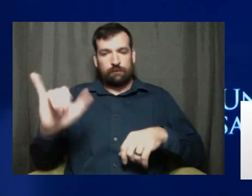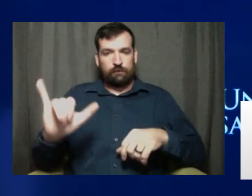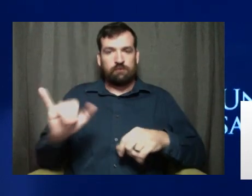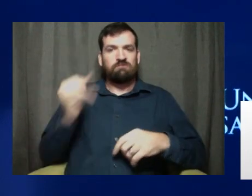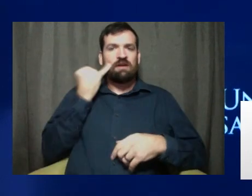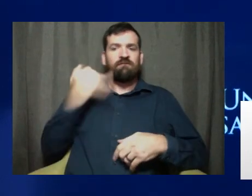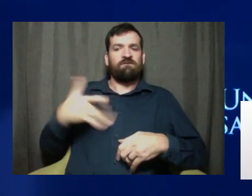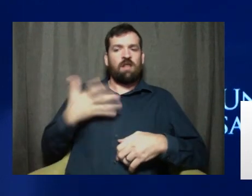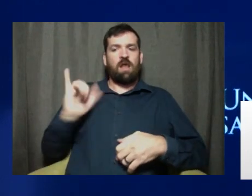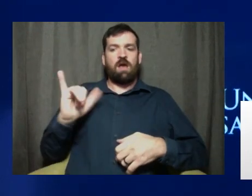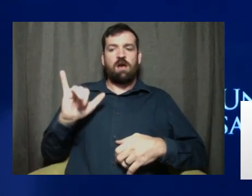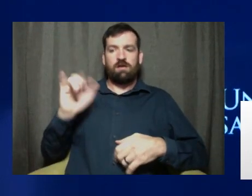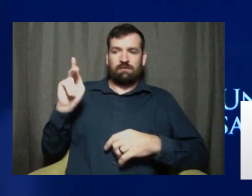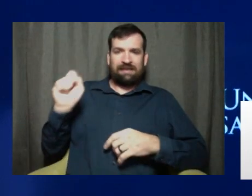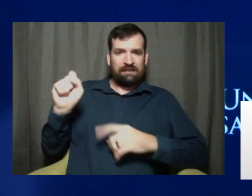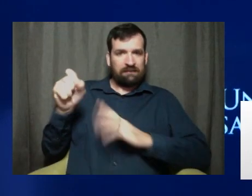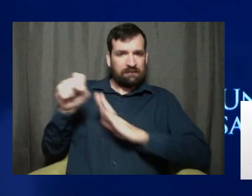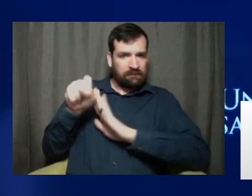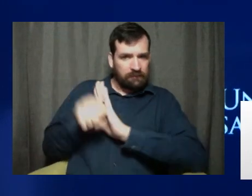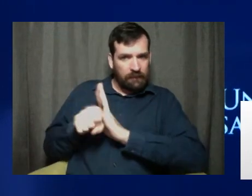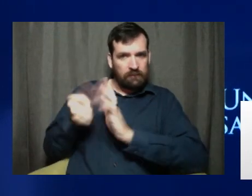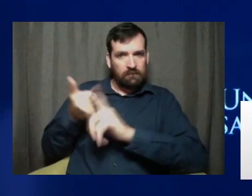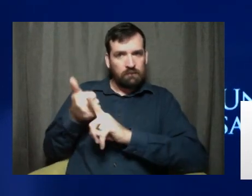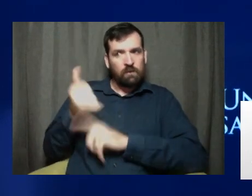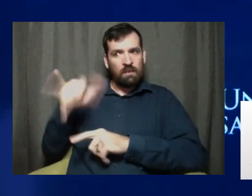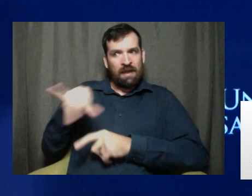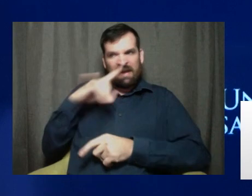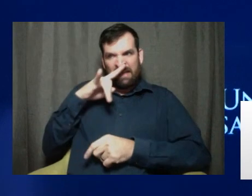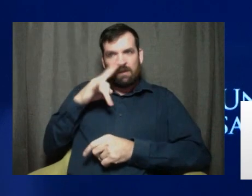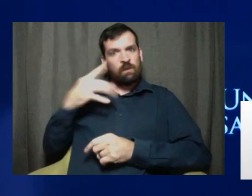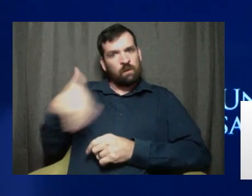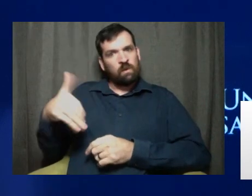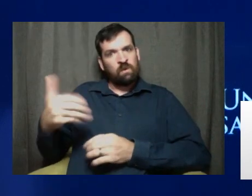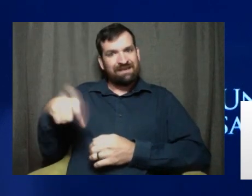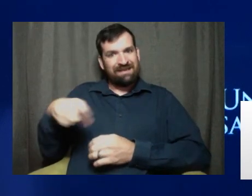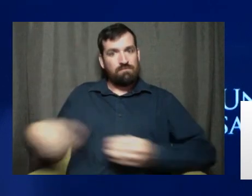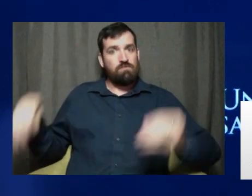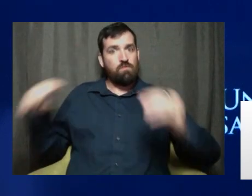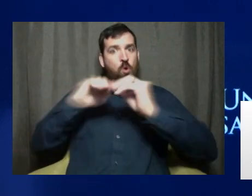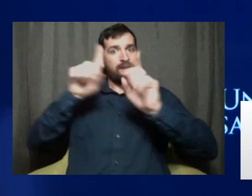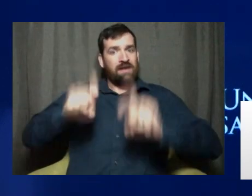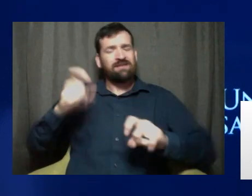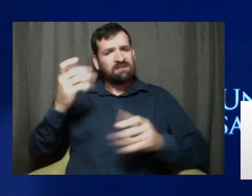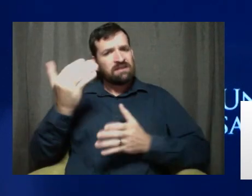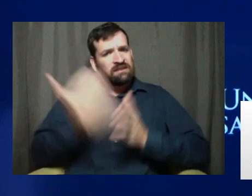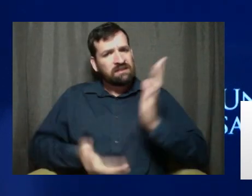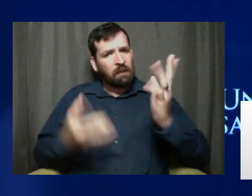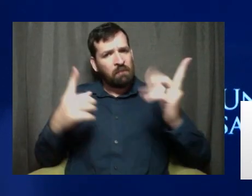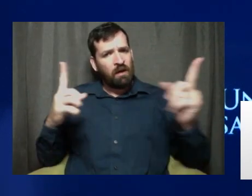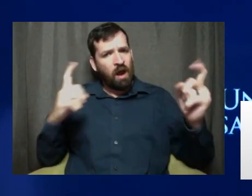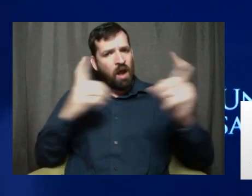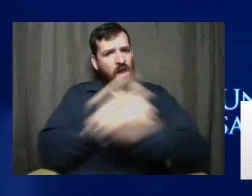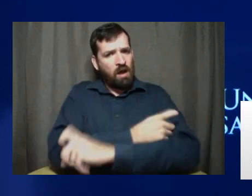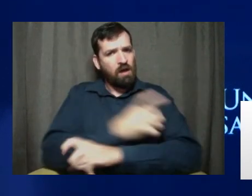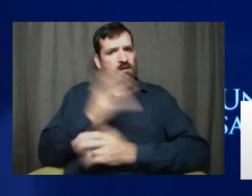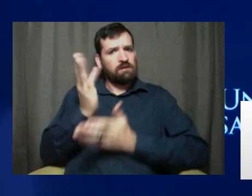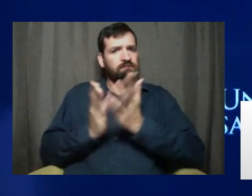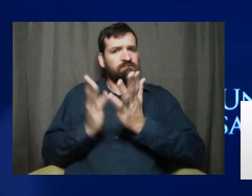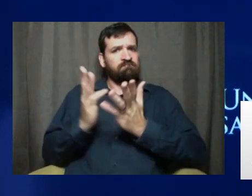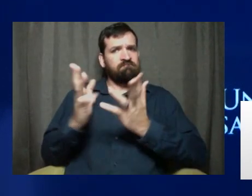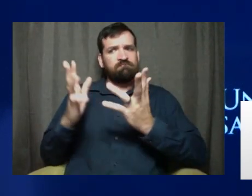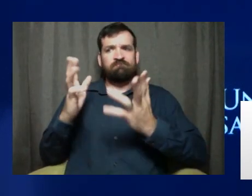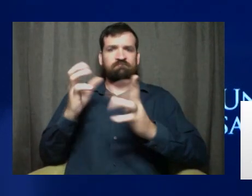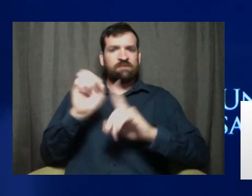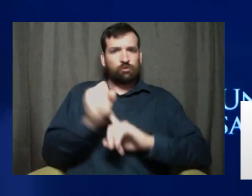Kansas level, this kid still needs more testing, because these are some very complicated kind of conditions, and it's not